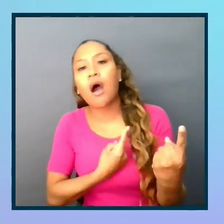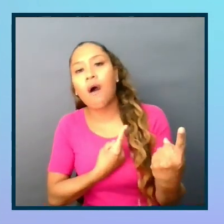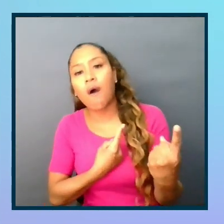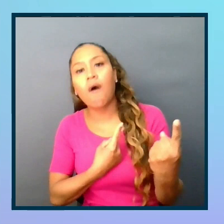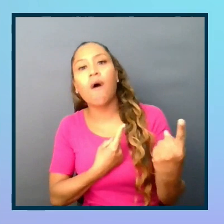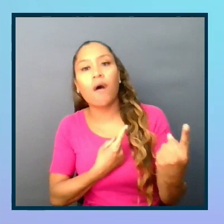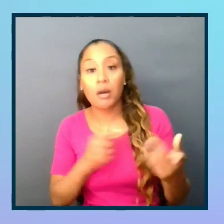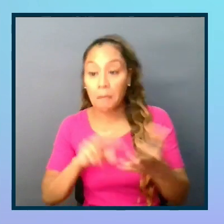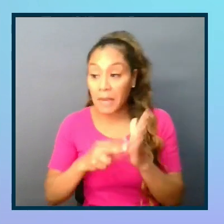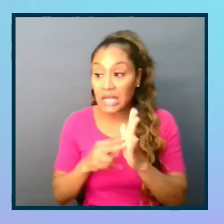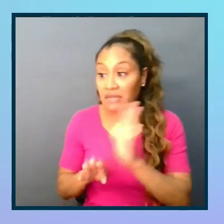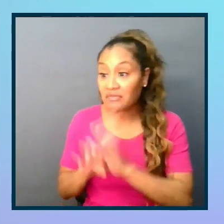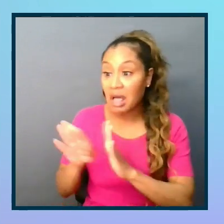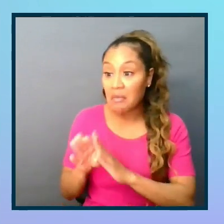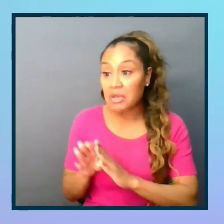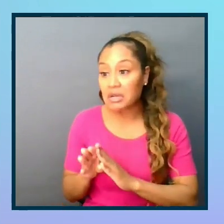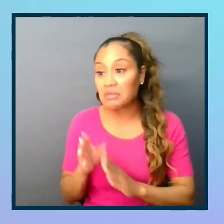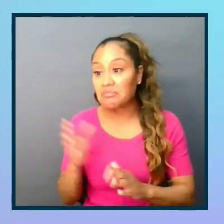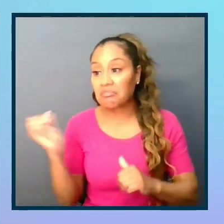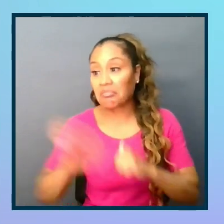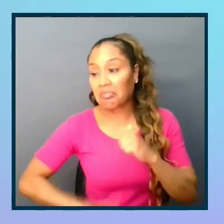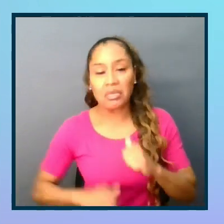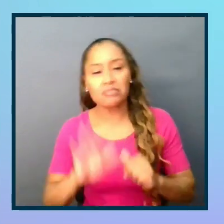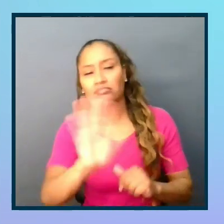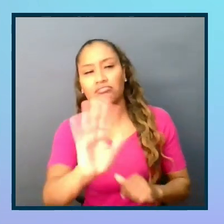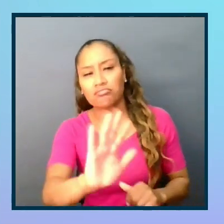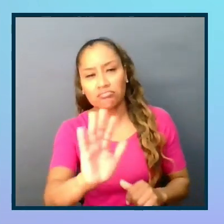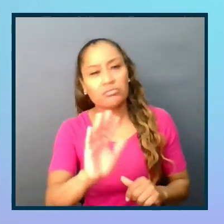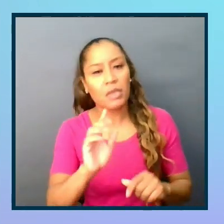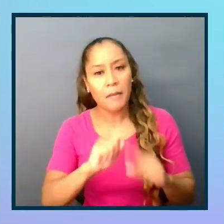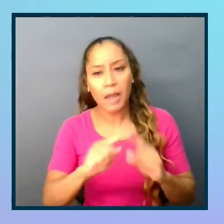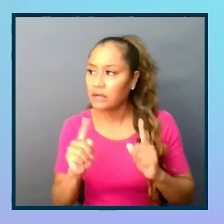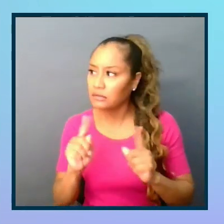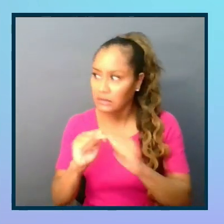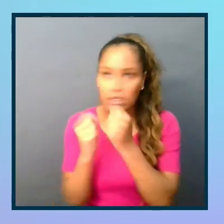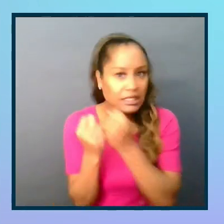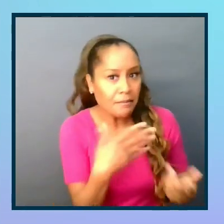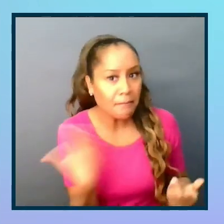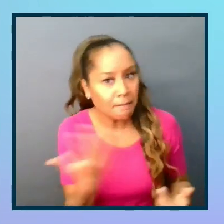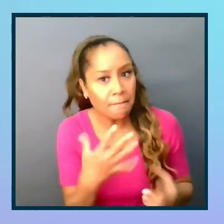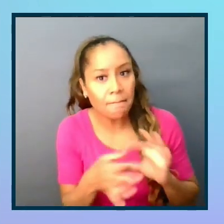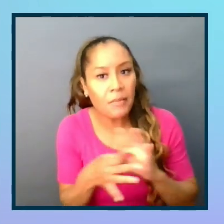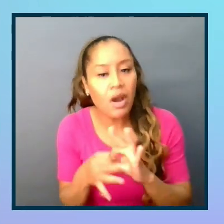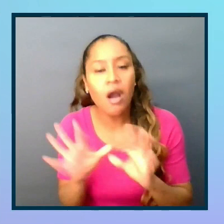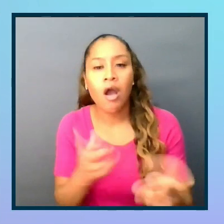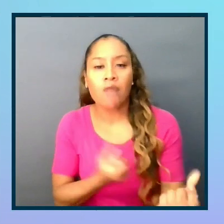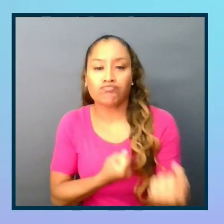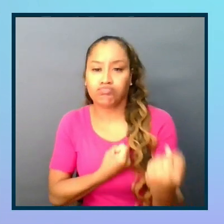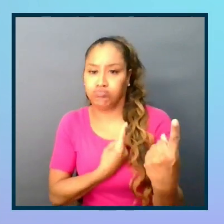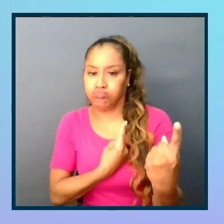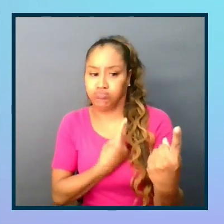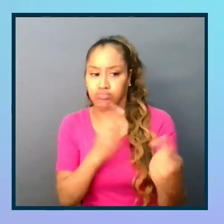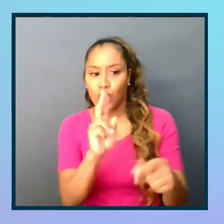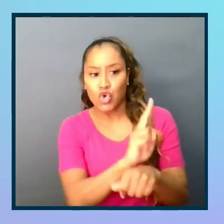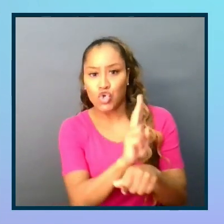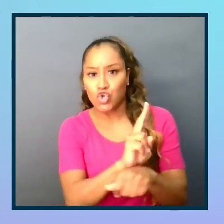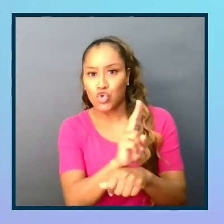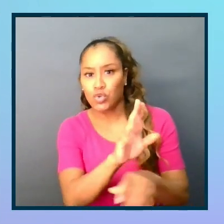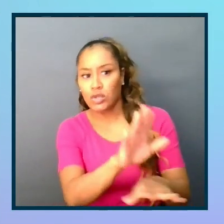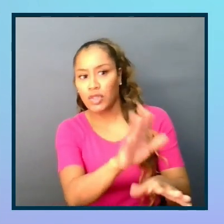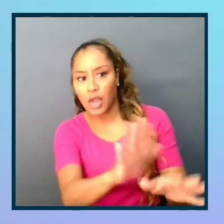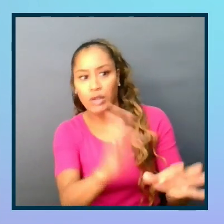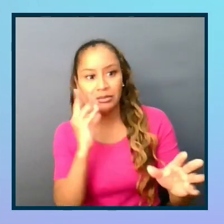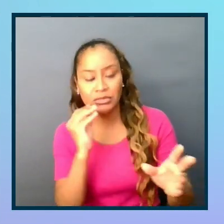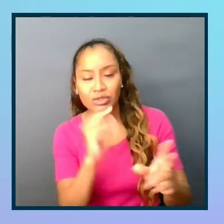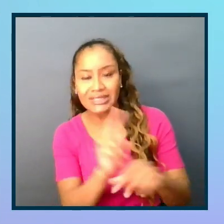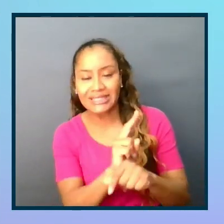that your developers don't have empathy, but just as a team to build empathy for the users and what their experience are, so that as